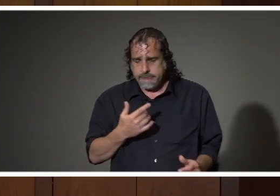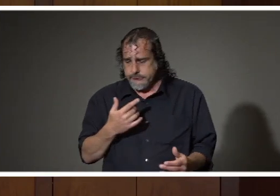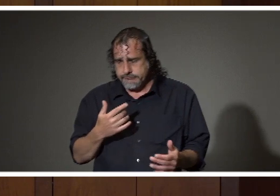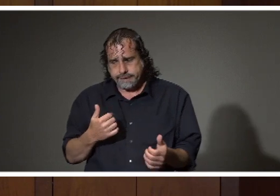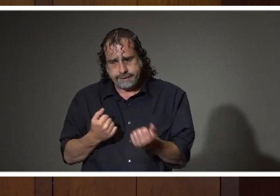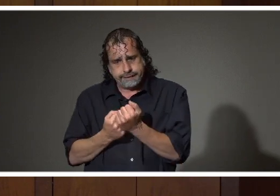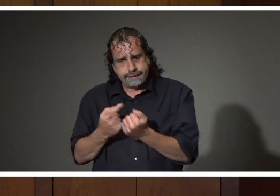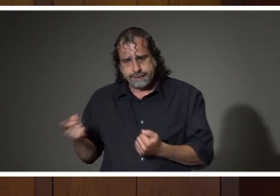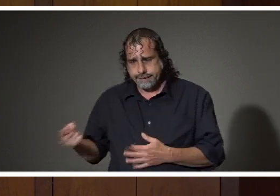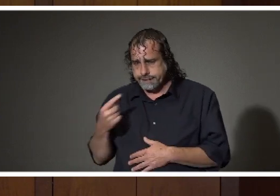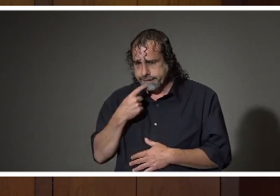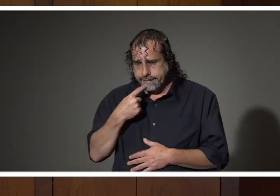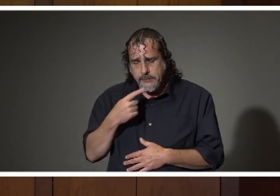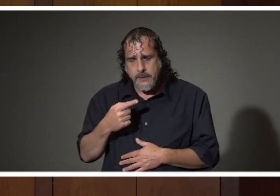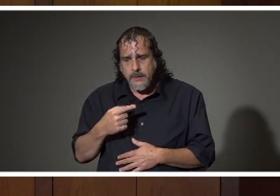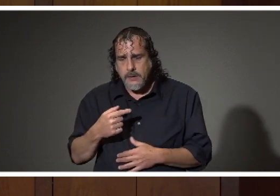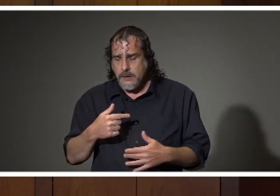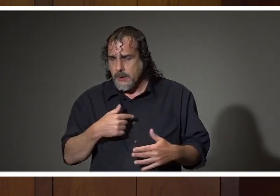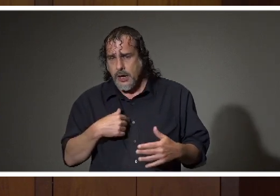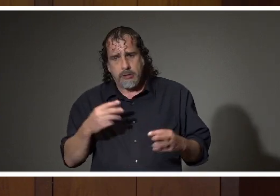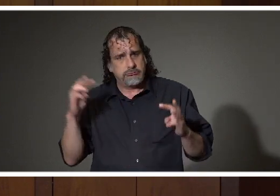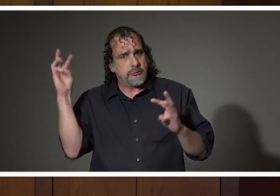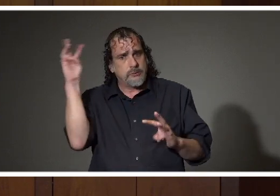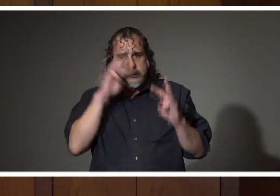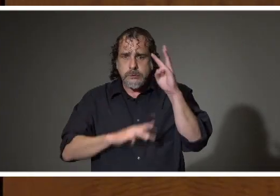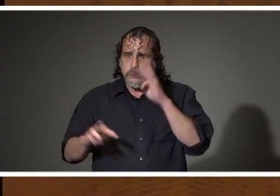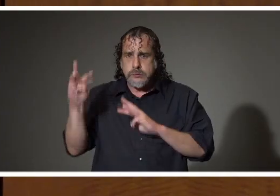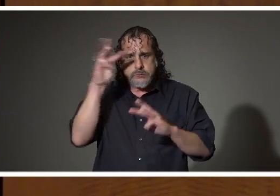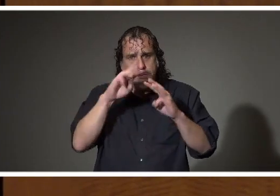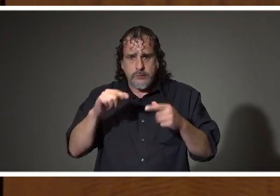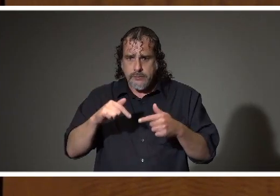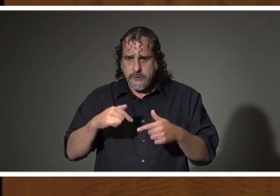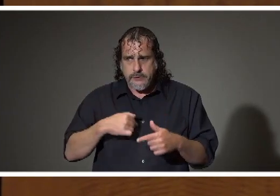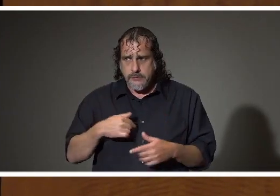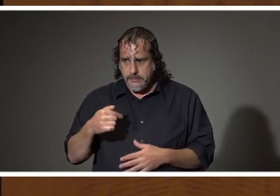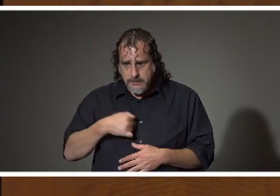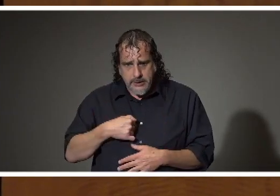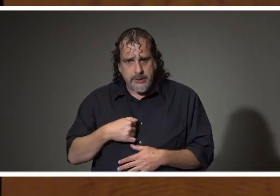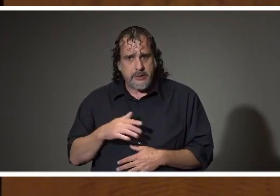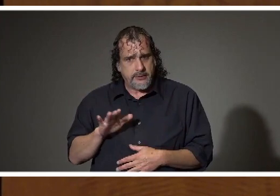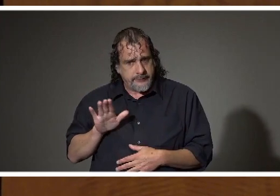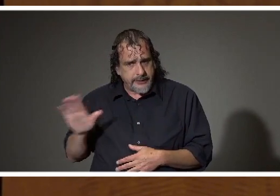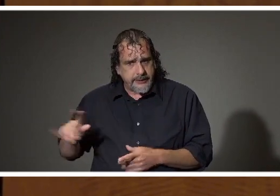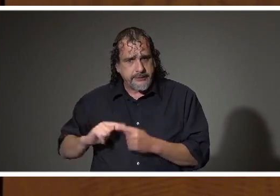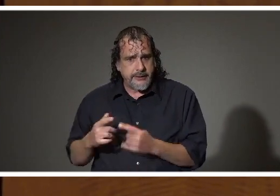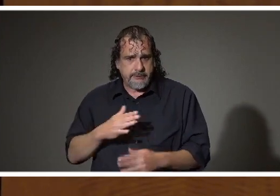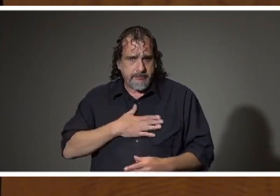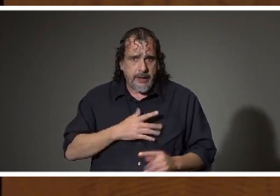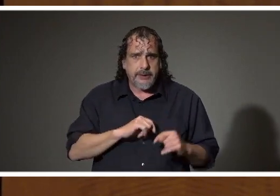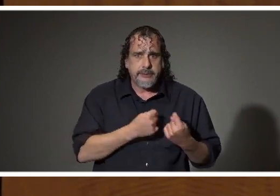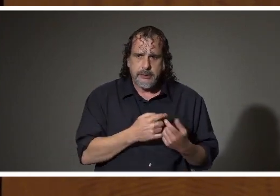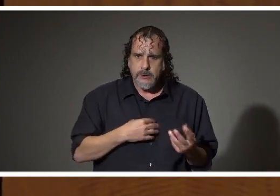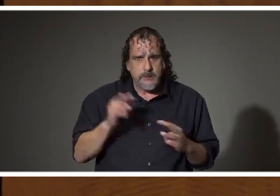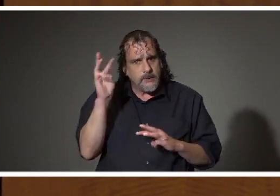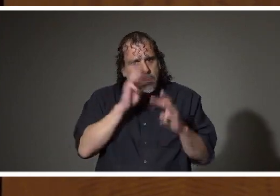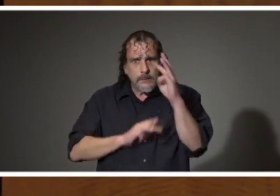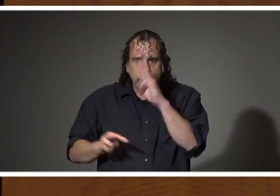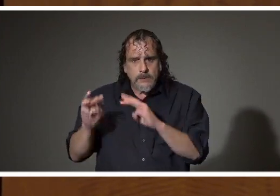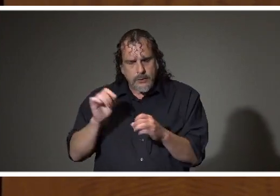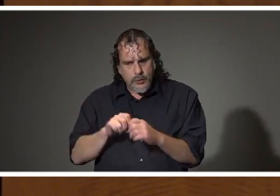is incredibly concerning to he and his team, to me and my team. We are looking